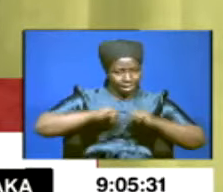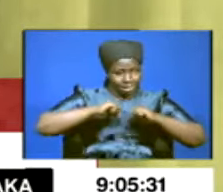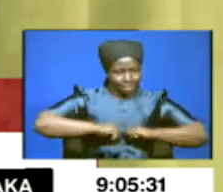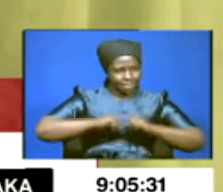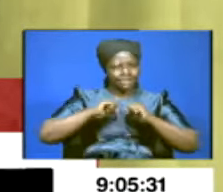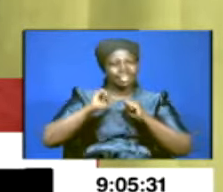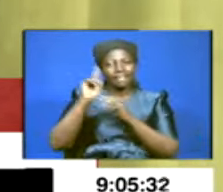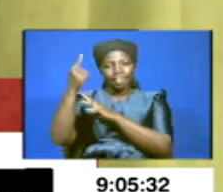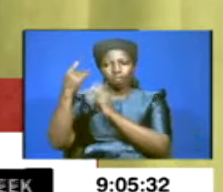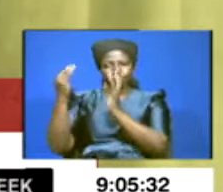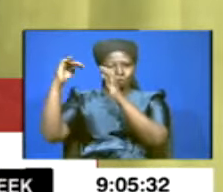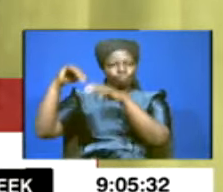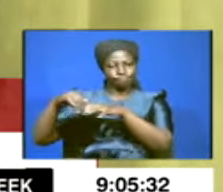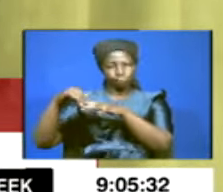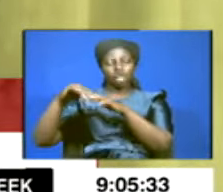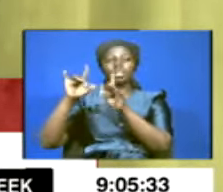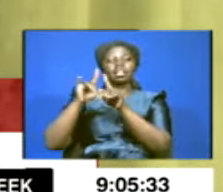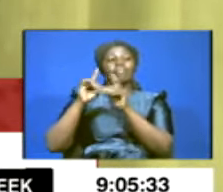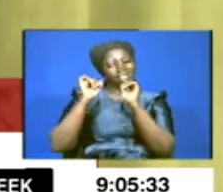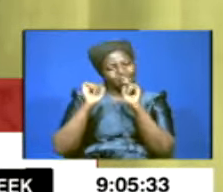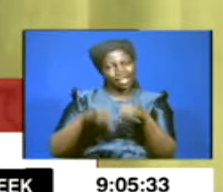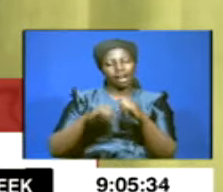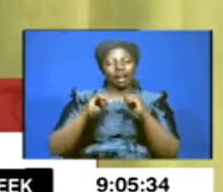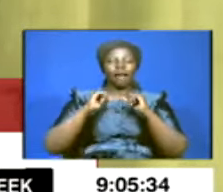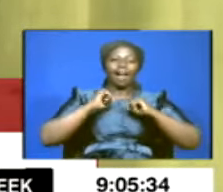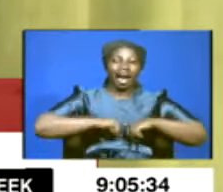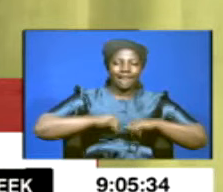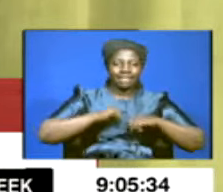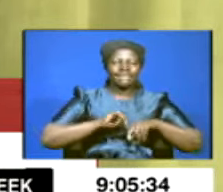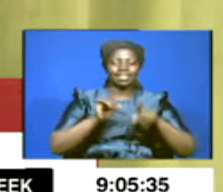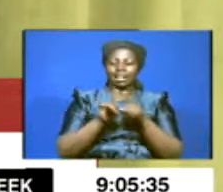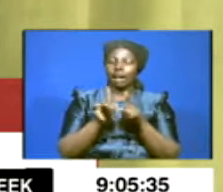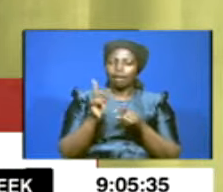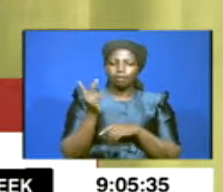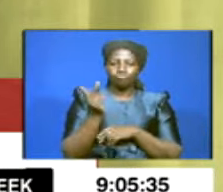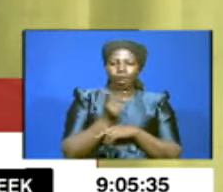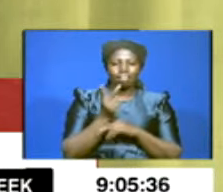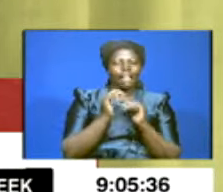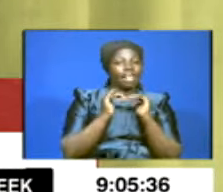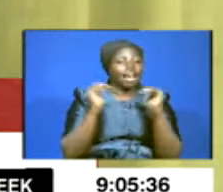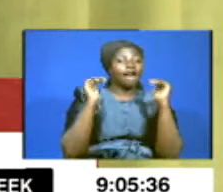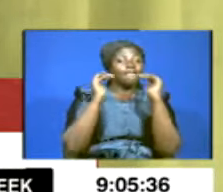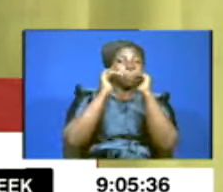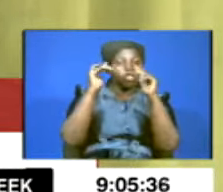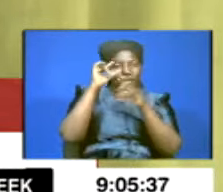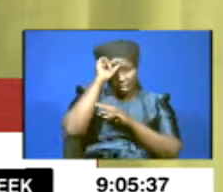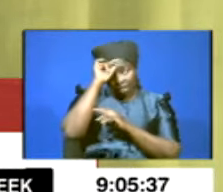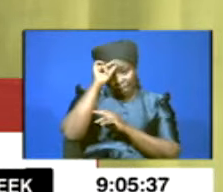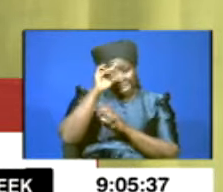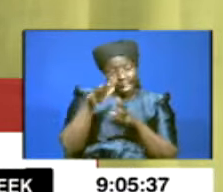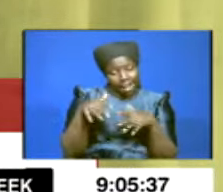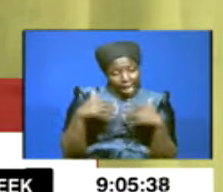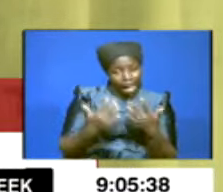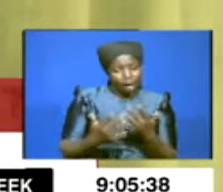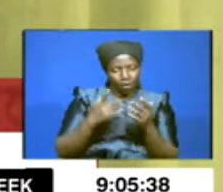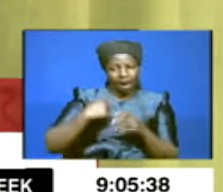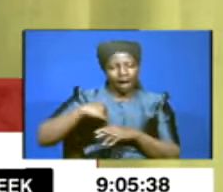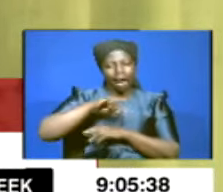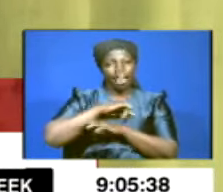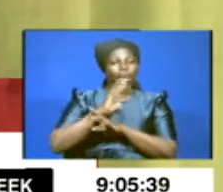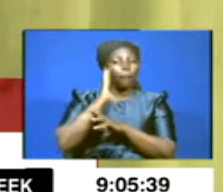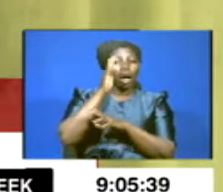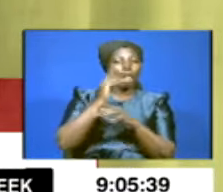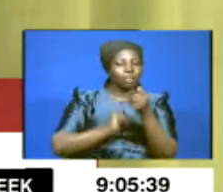summit and we can agree as the two levels of government on how we are going to